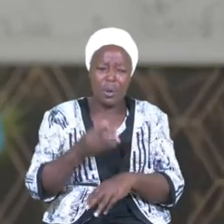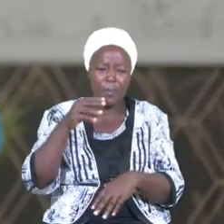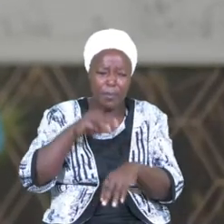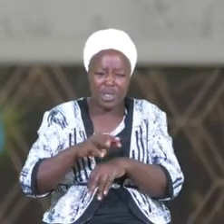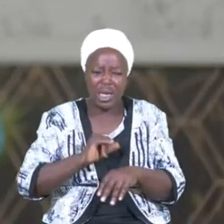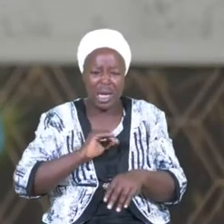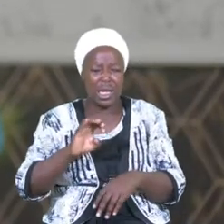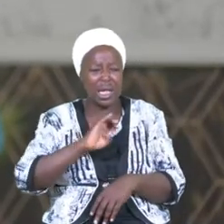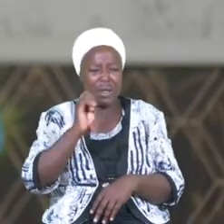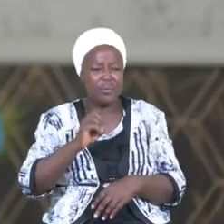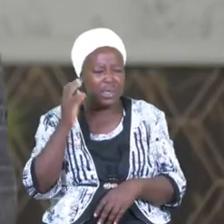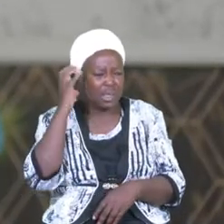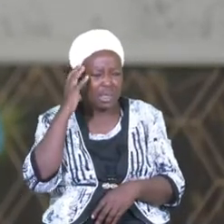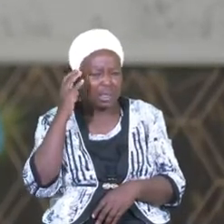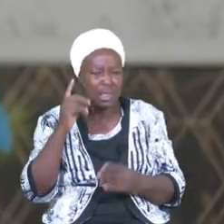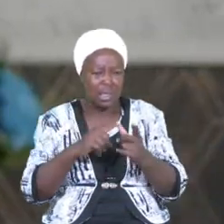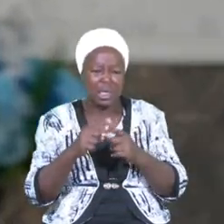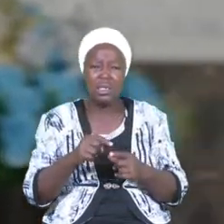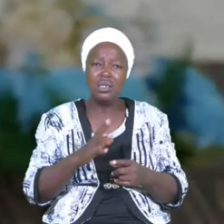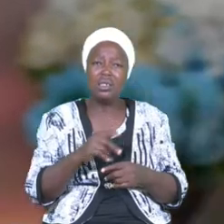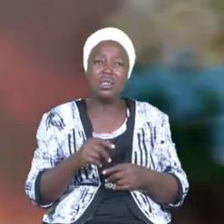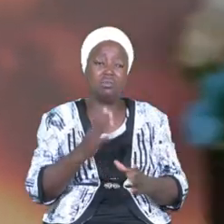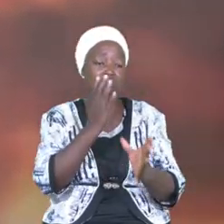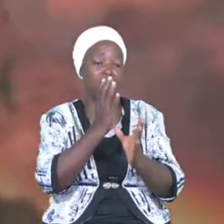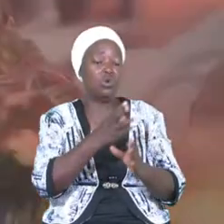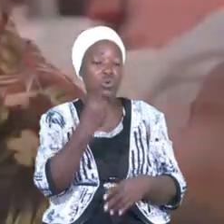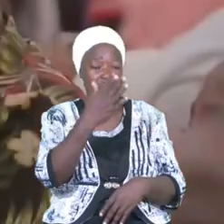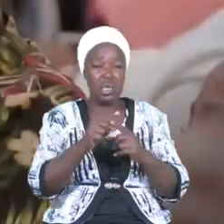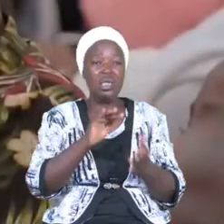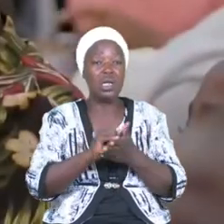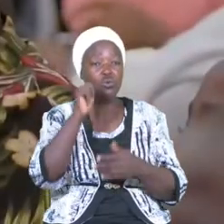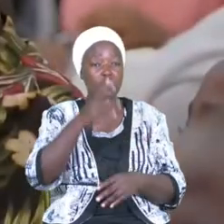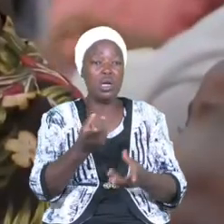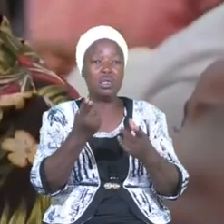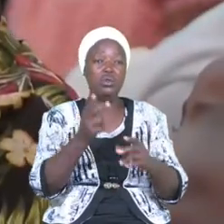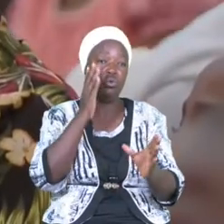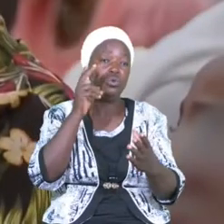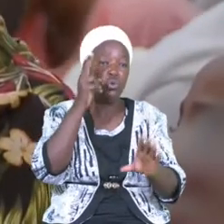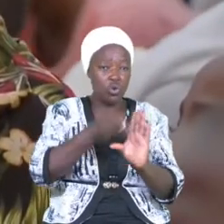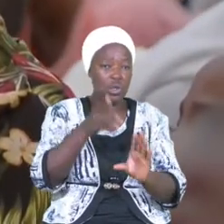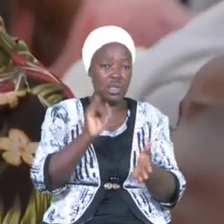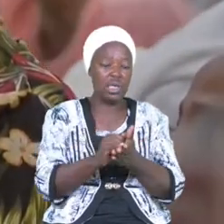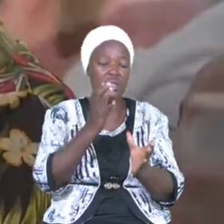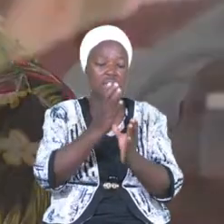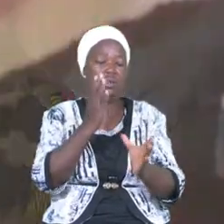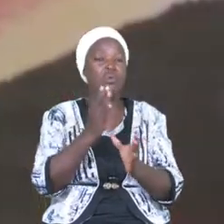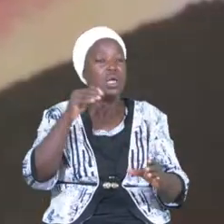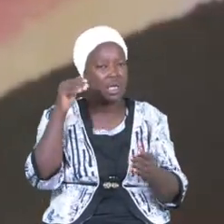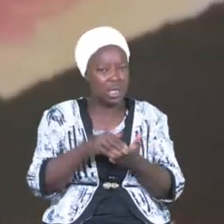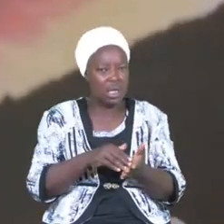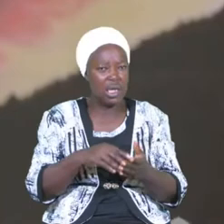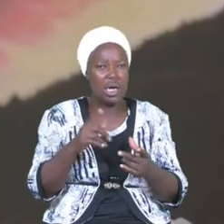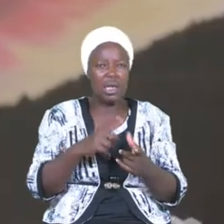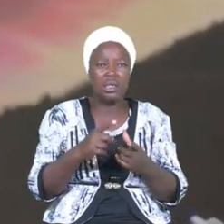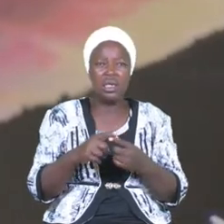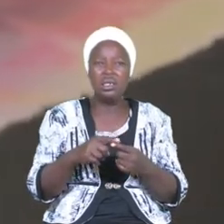joined the queue again. And then she came, and the preacher thought she'll say something different now. Maybe